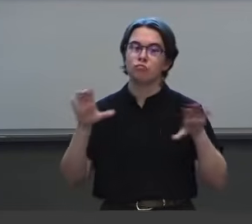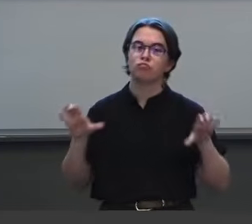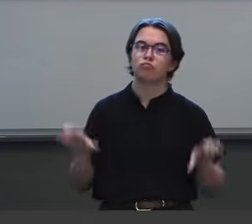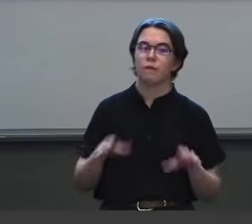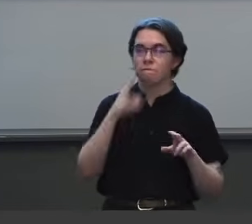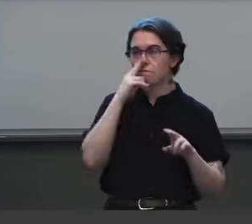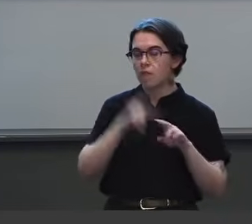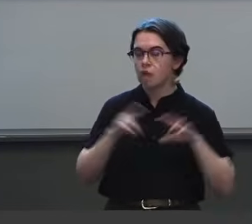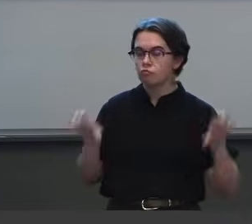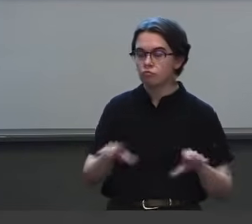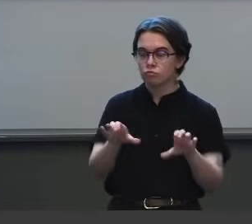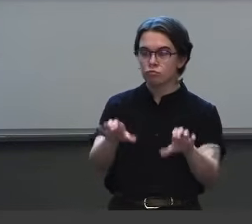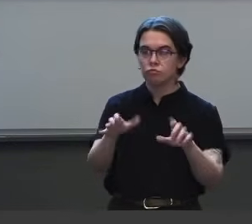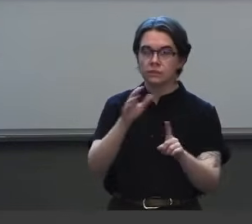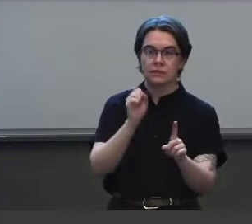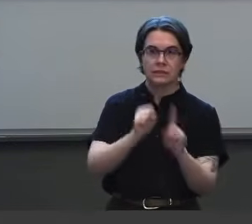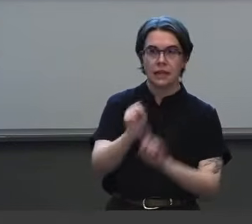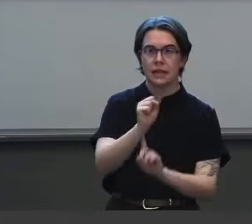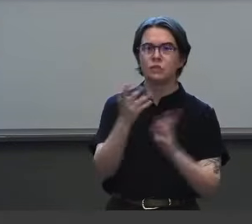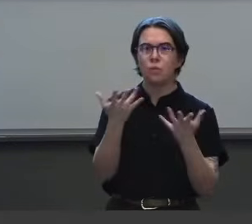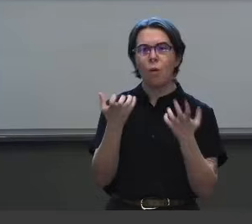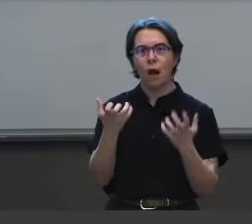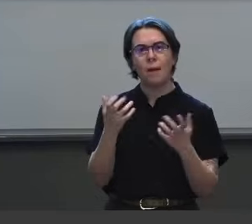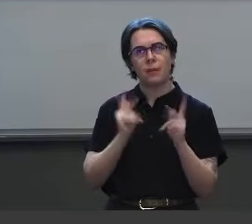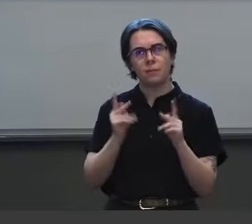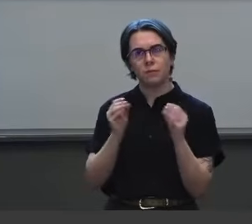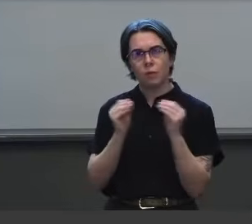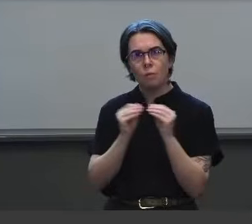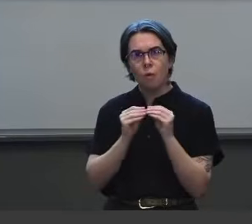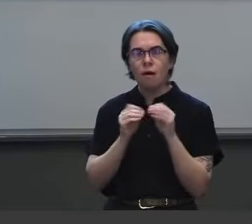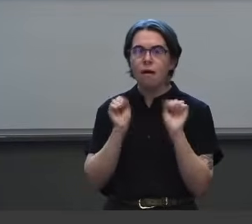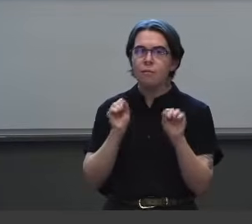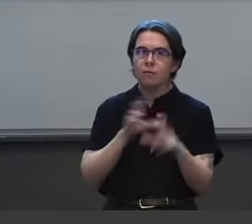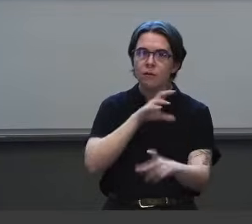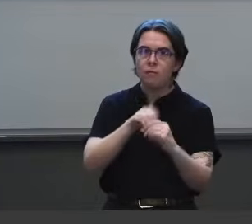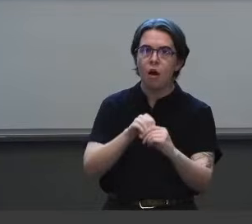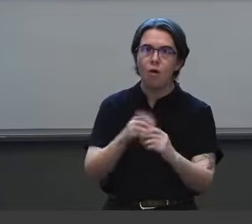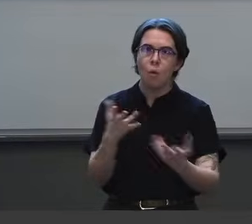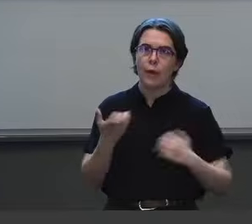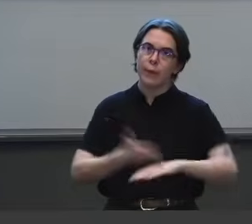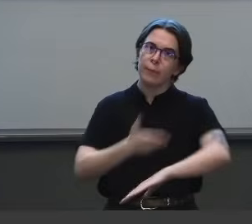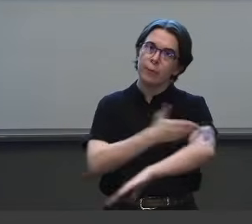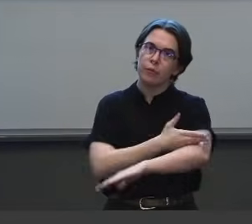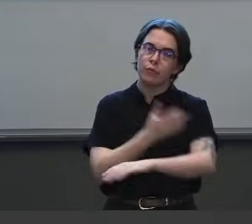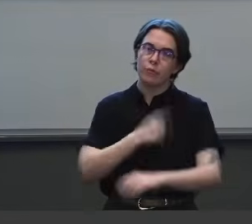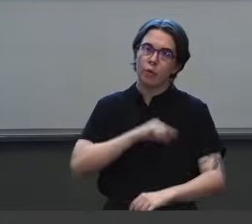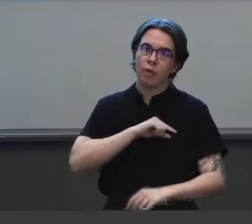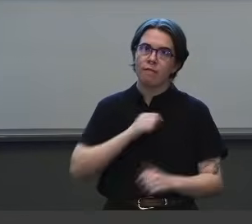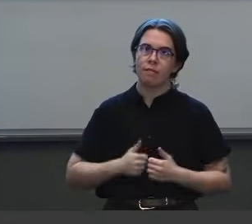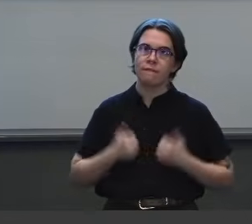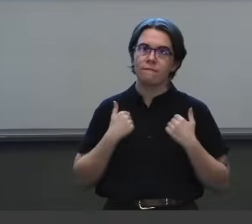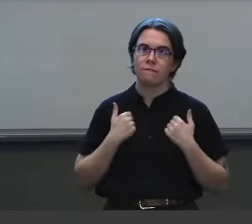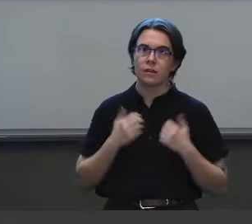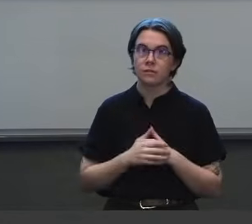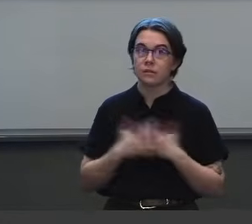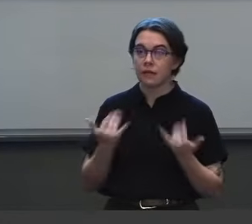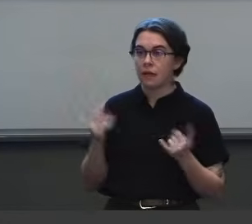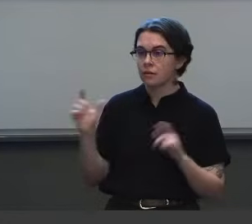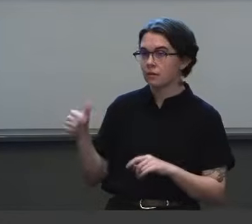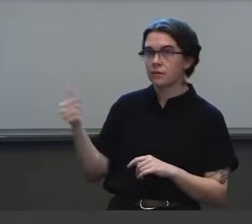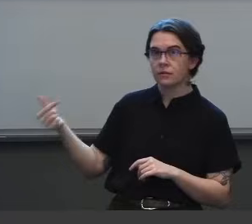life and lead to better educational and social outcomes. So I'm going to pass you over to Siamak